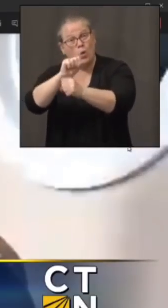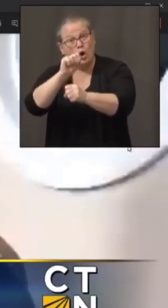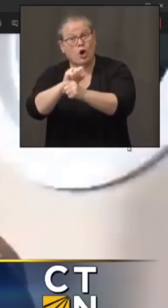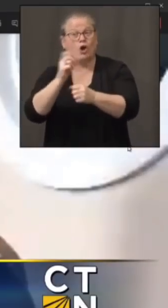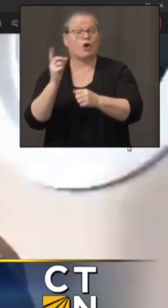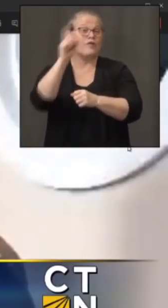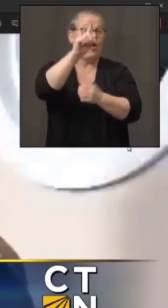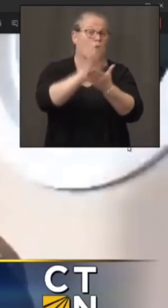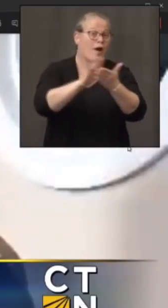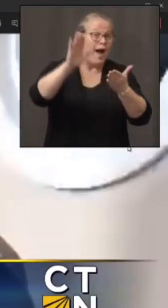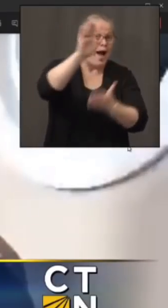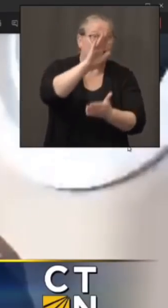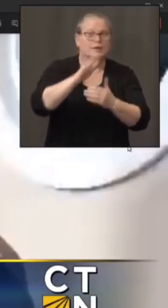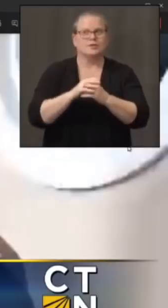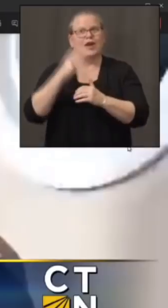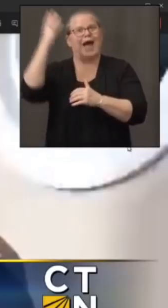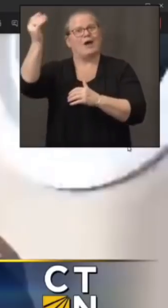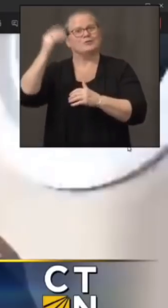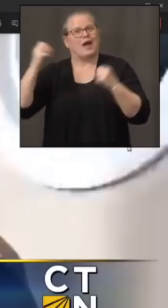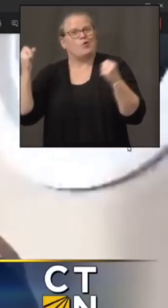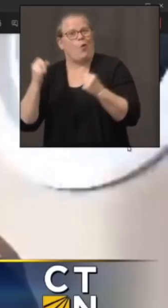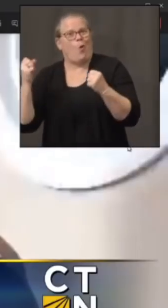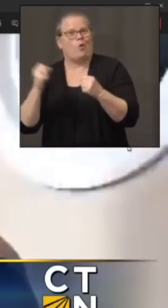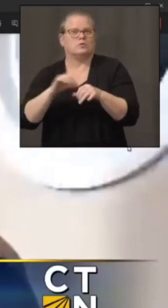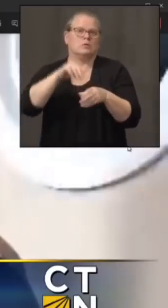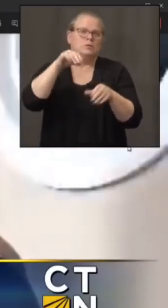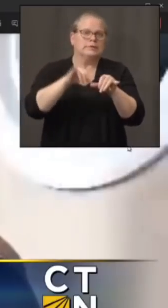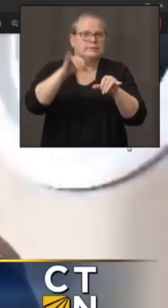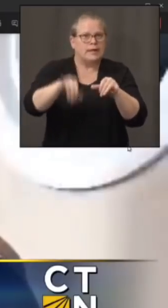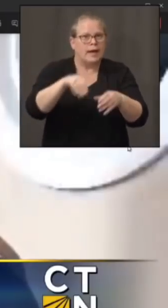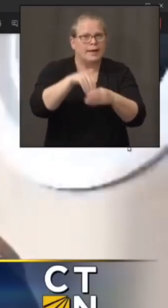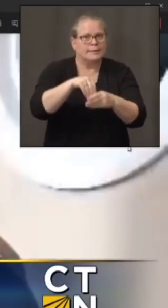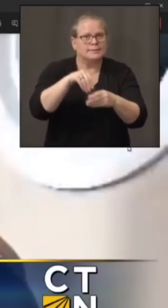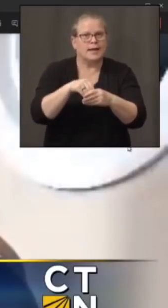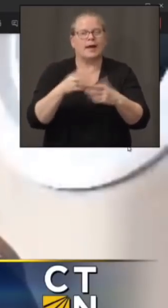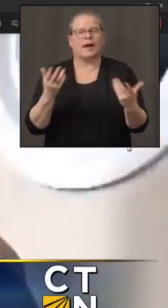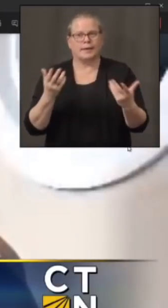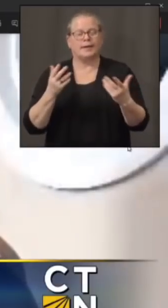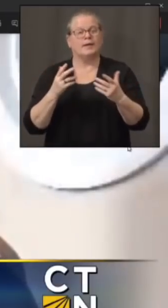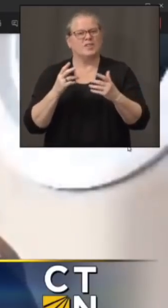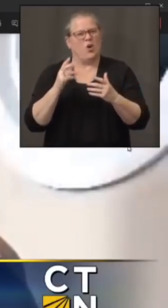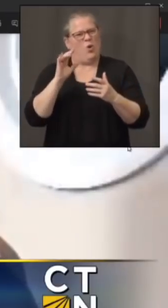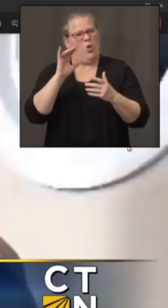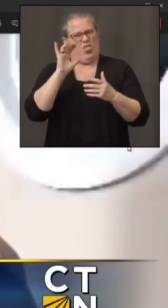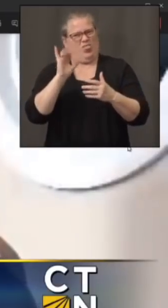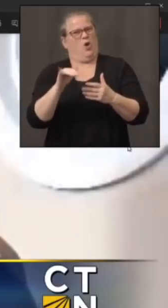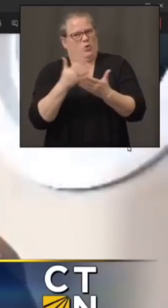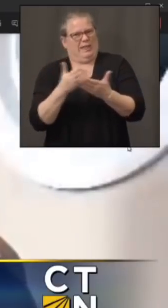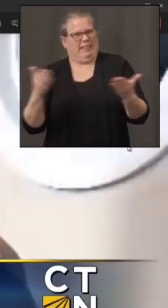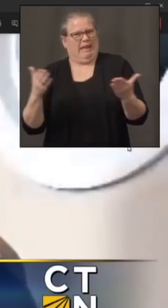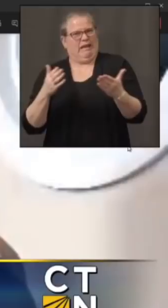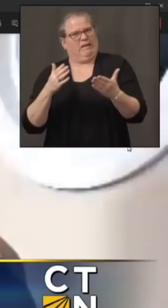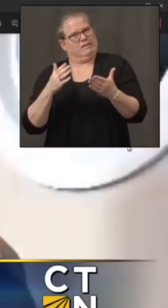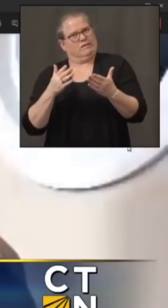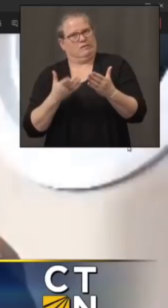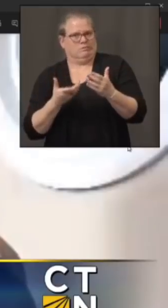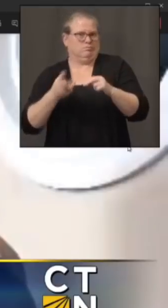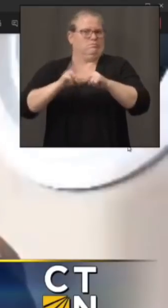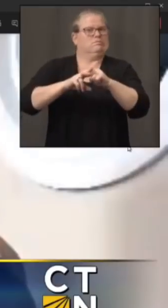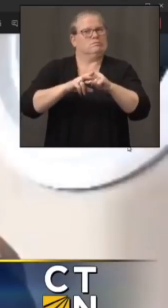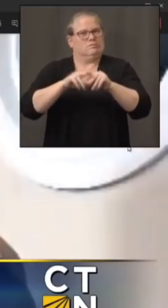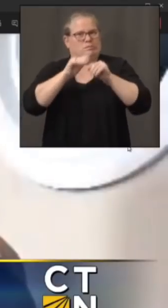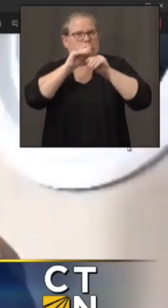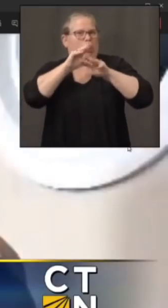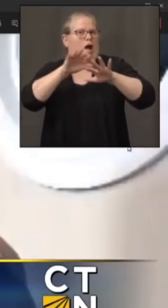things we're doing is going to be conducive to that spread. We will get through this. And I think as we enter 2021, we're going to have a